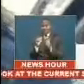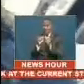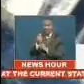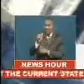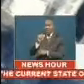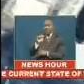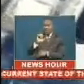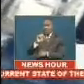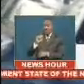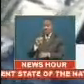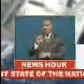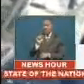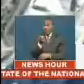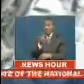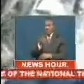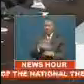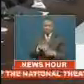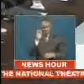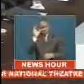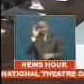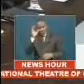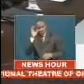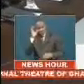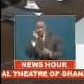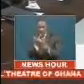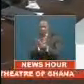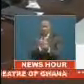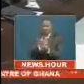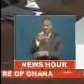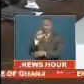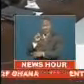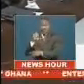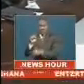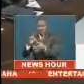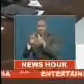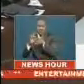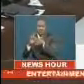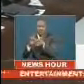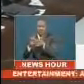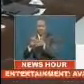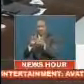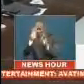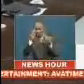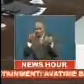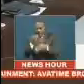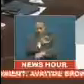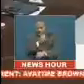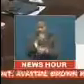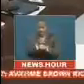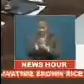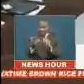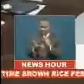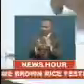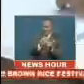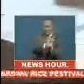Act in 2012. The China-Ghana South-South Cooperation on Renewable Energy Technology Transfer Project is